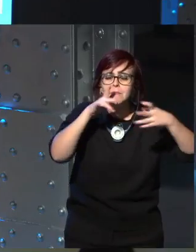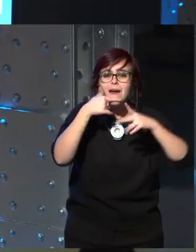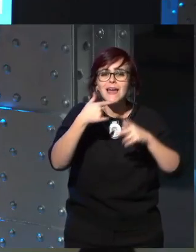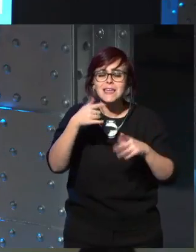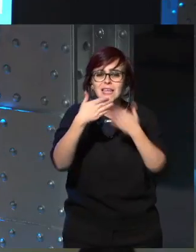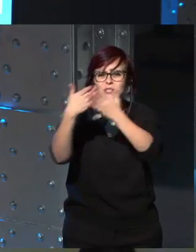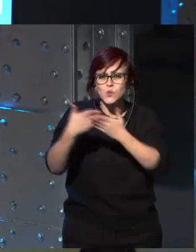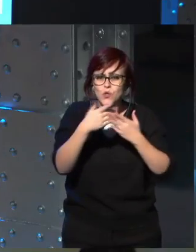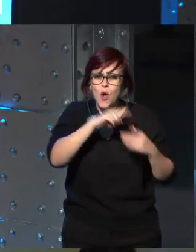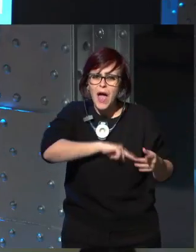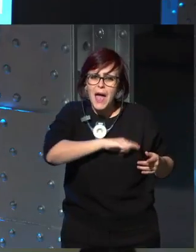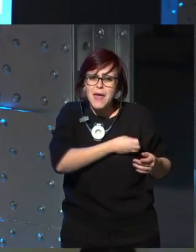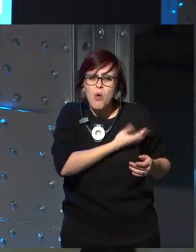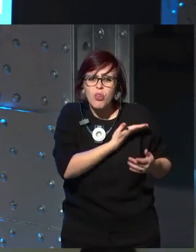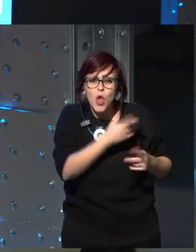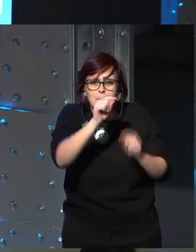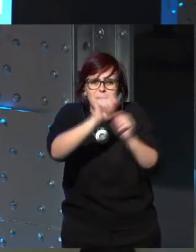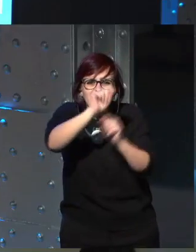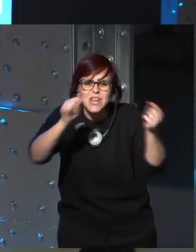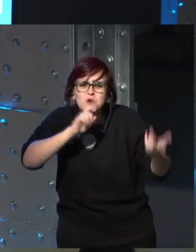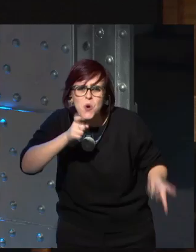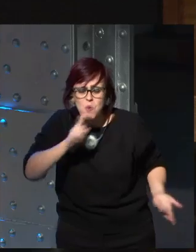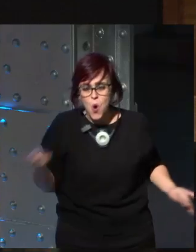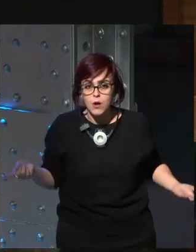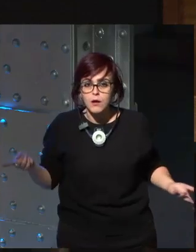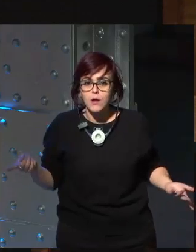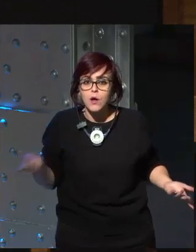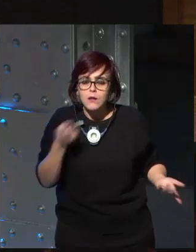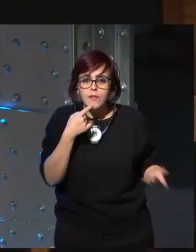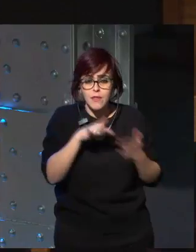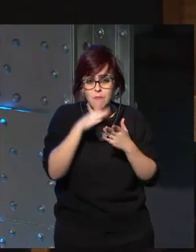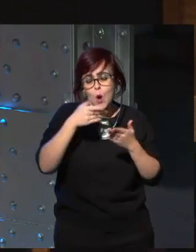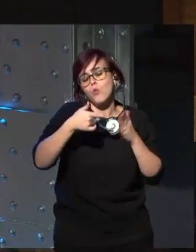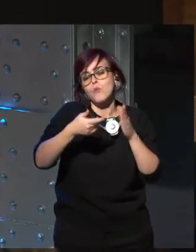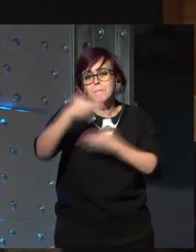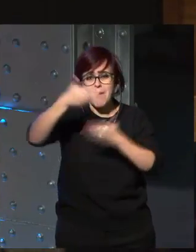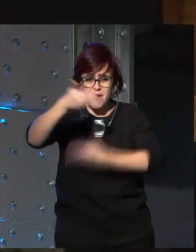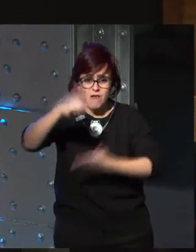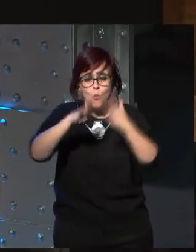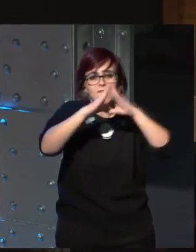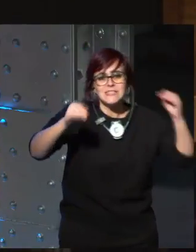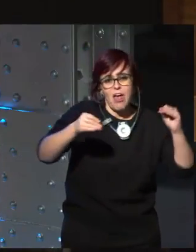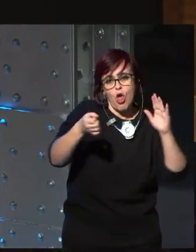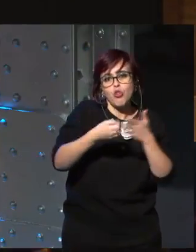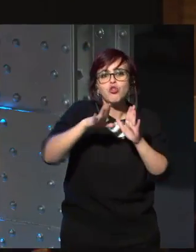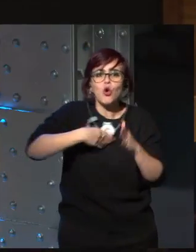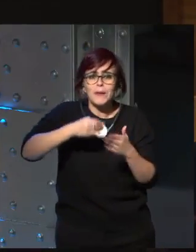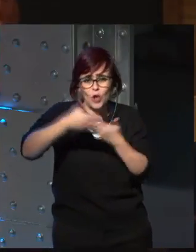is, how can a study measure the emotions? Well, there was an explanation in that paper.